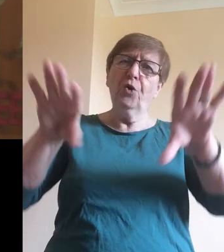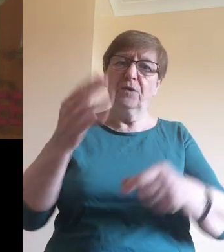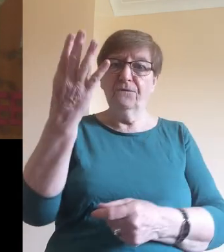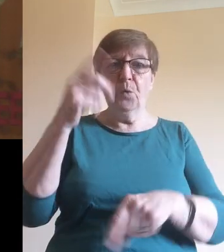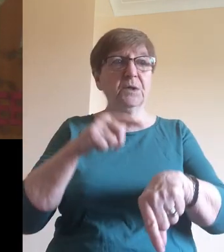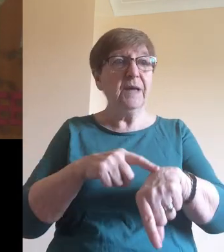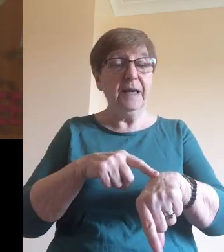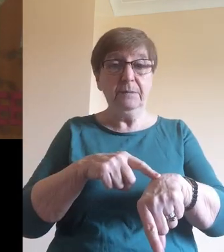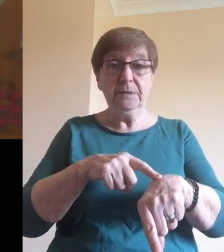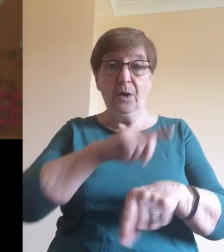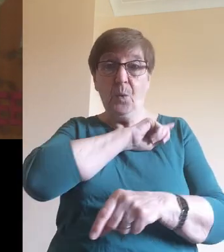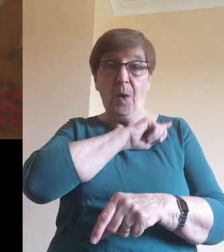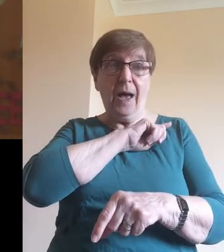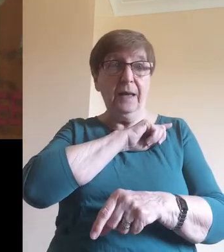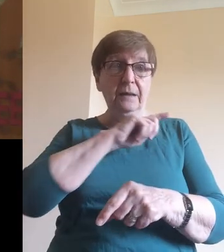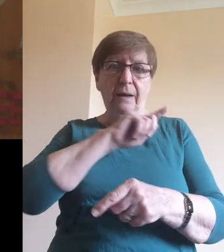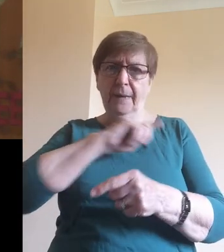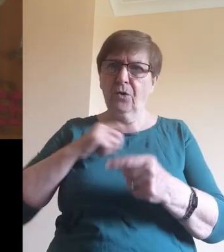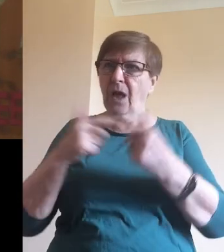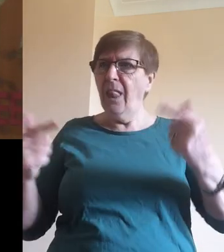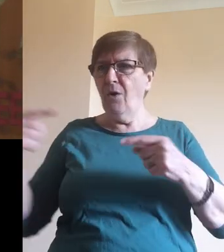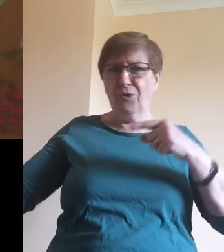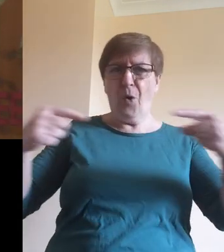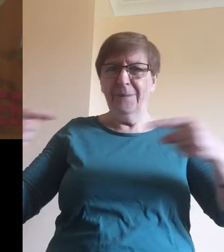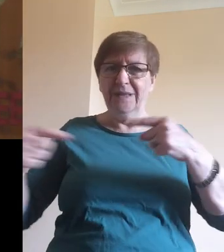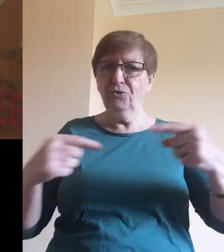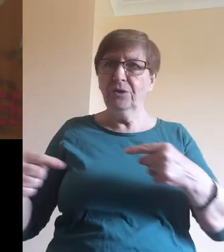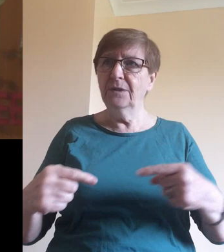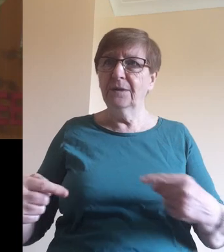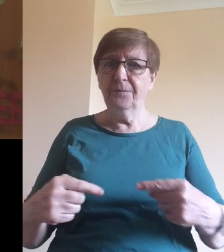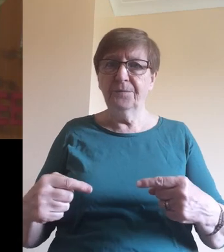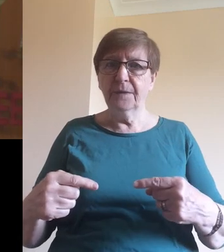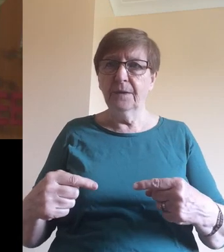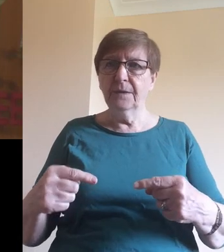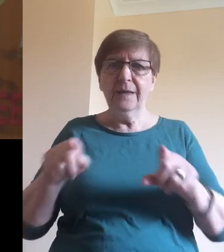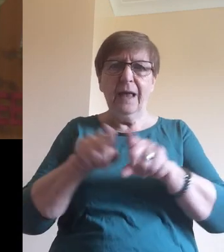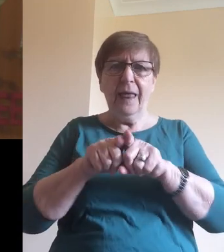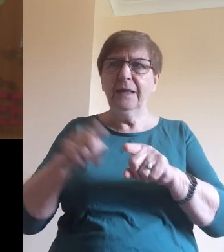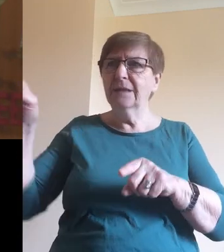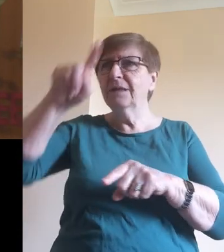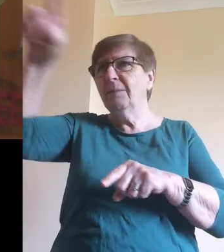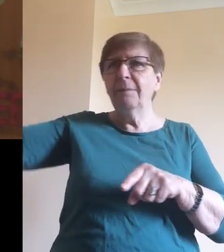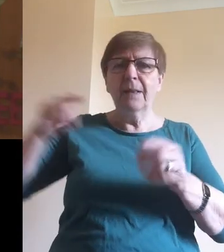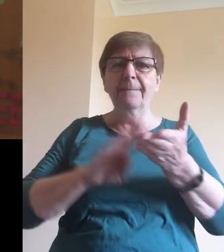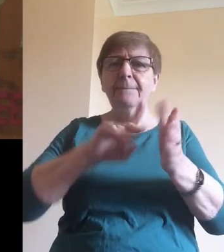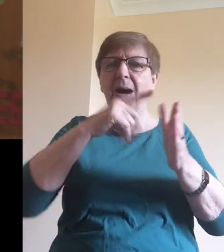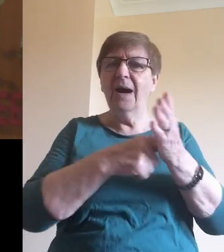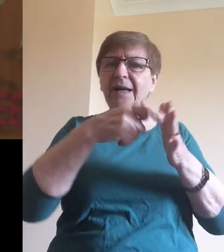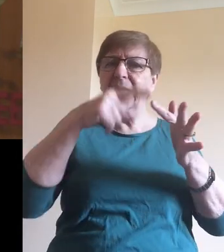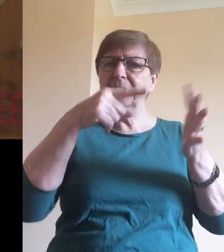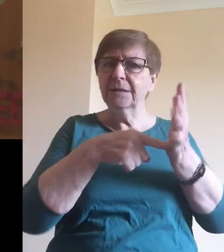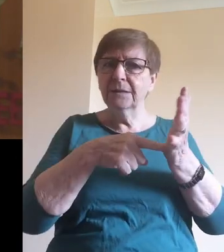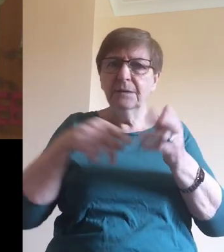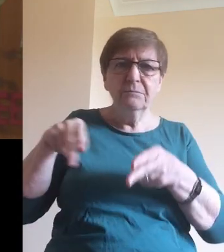least because there's a lot of competition. He's like, you know, the market trader you used to see in a busy market. As you